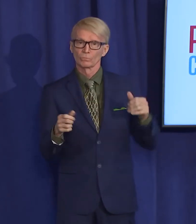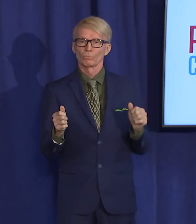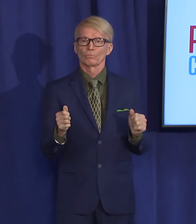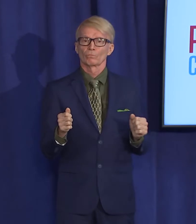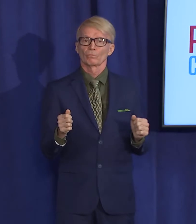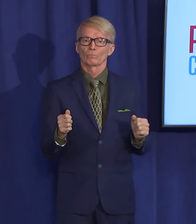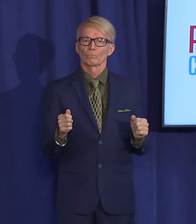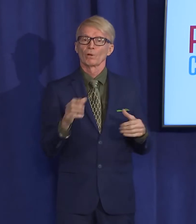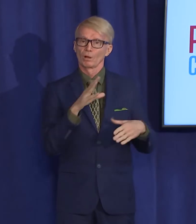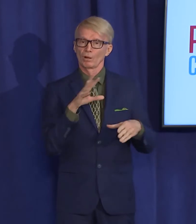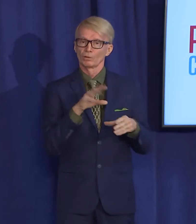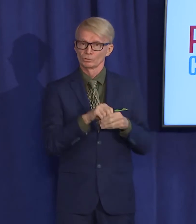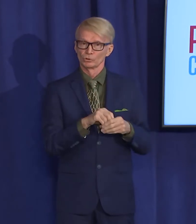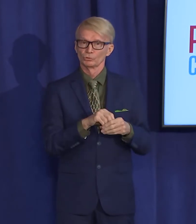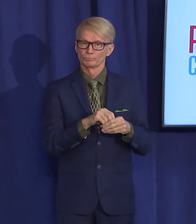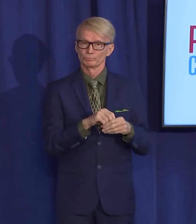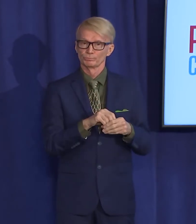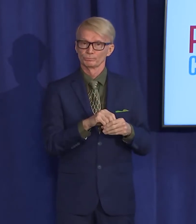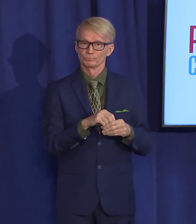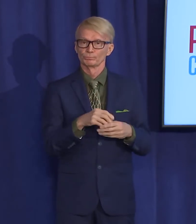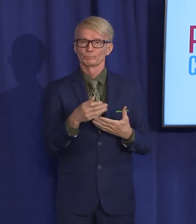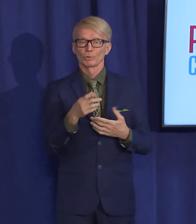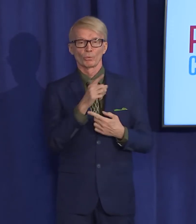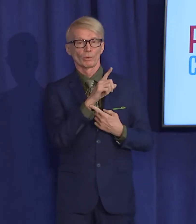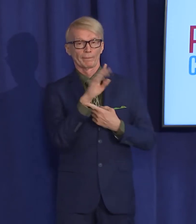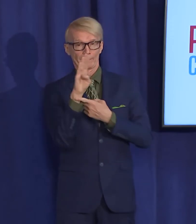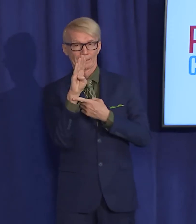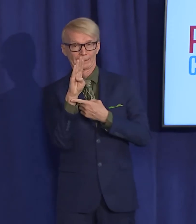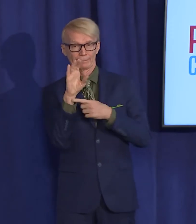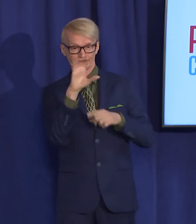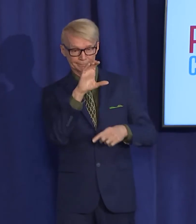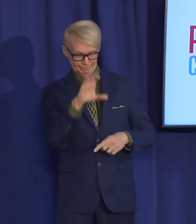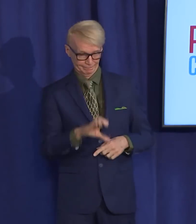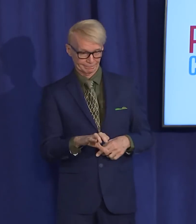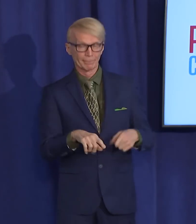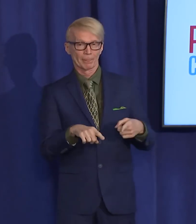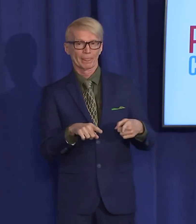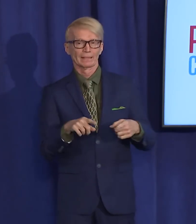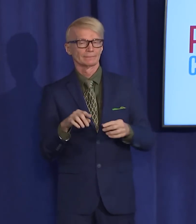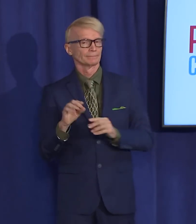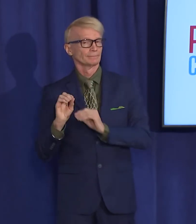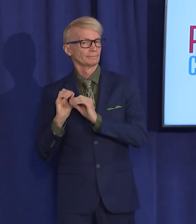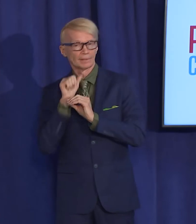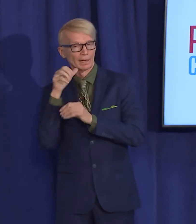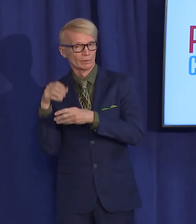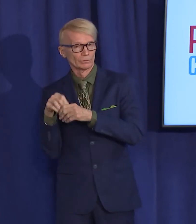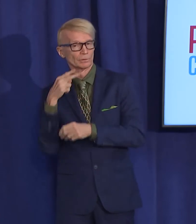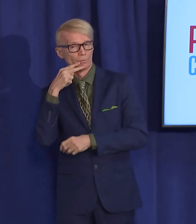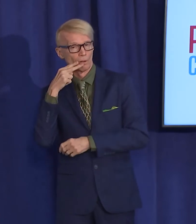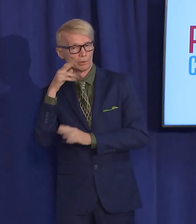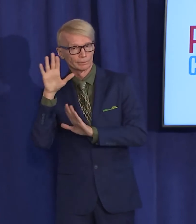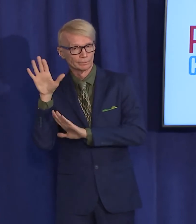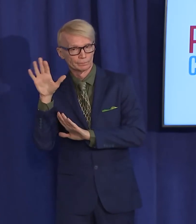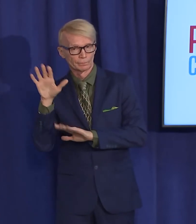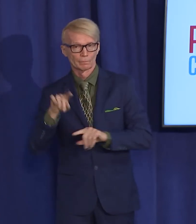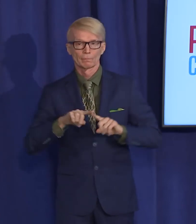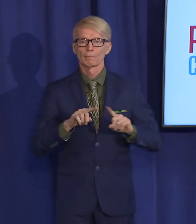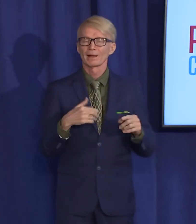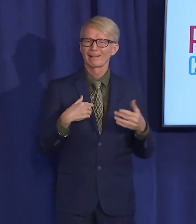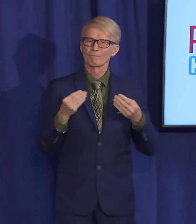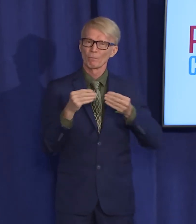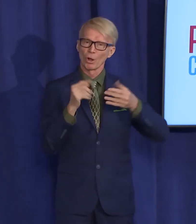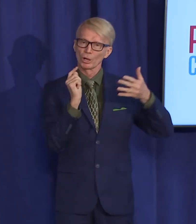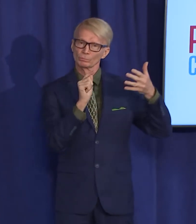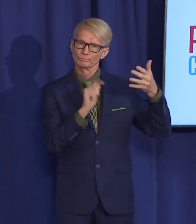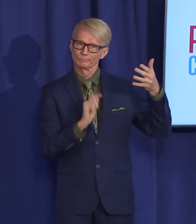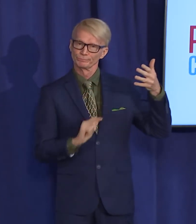under the state's 1B plus are there, with the exception of smoking, as you note, but there are a few additional ones.